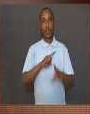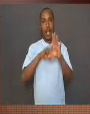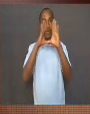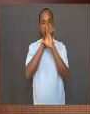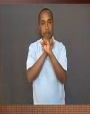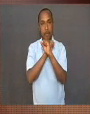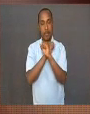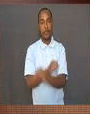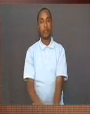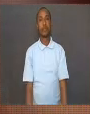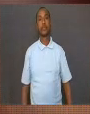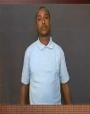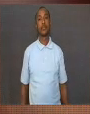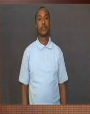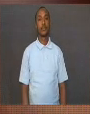Time's up.